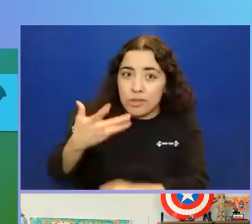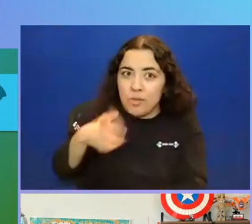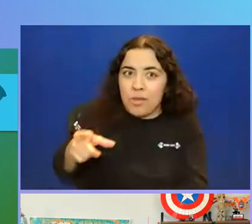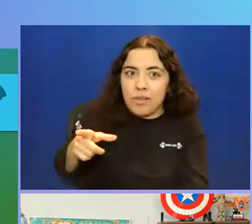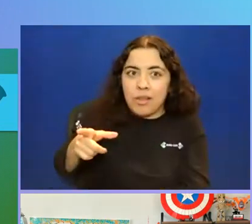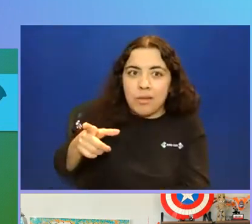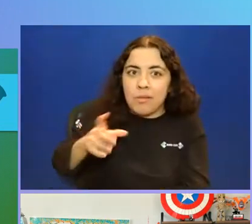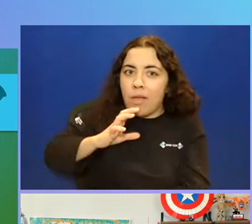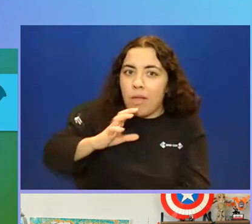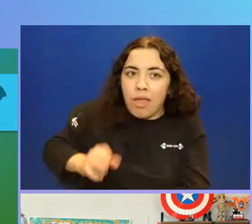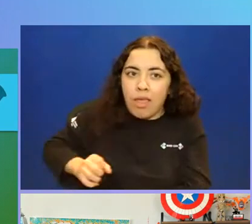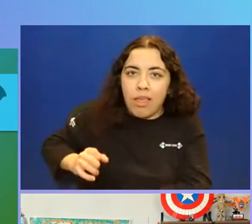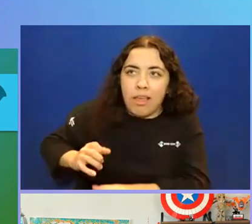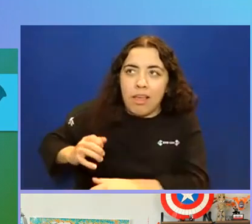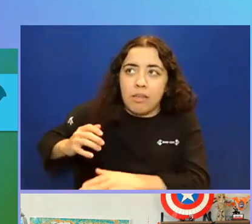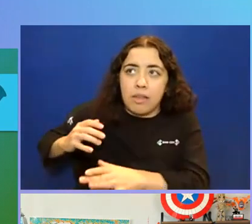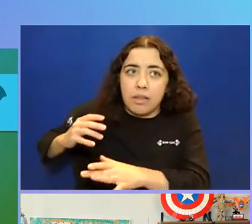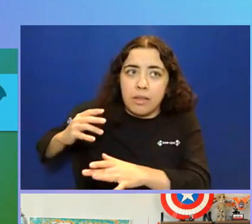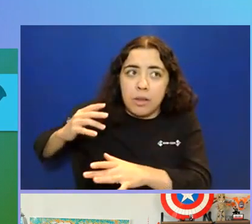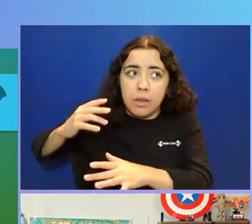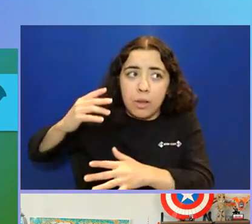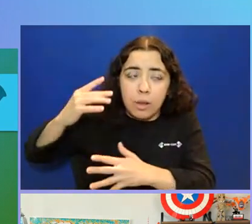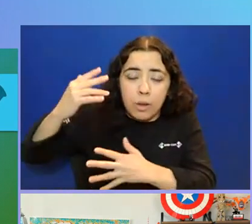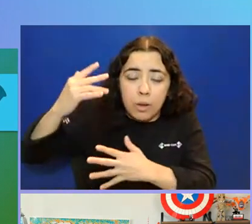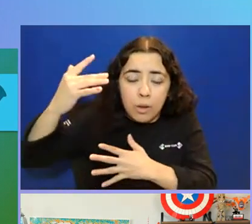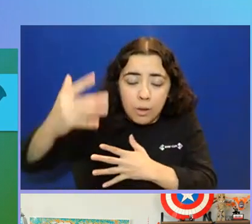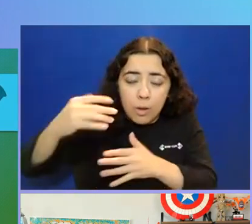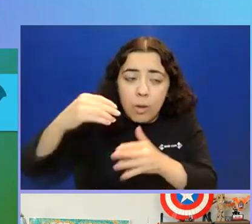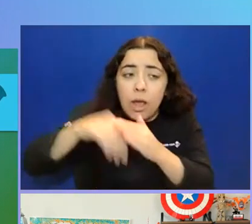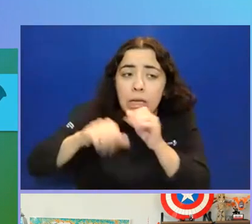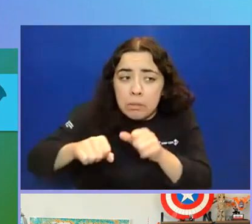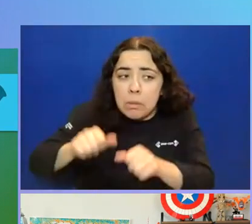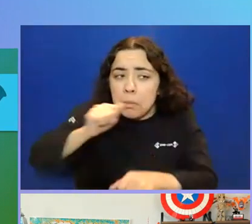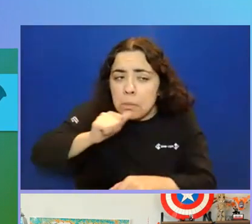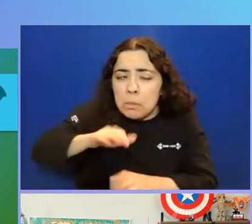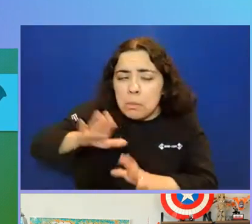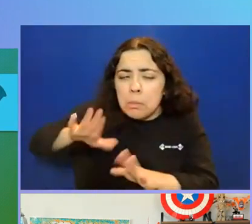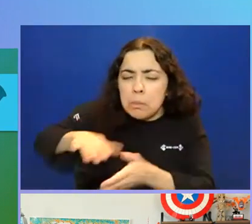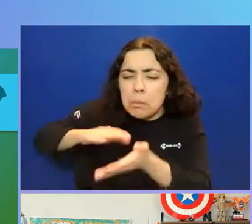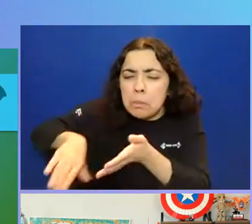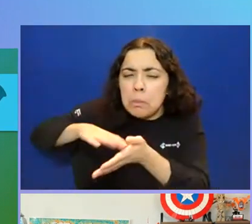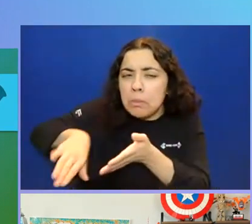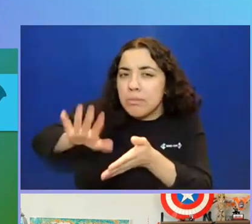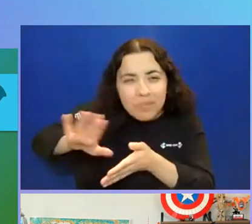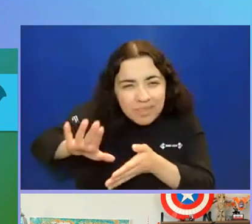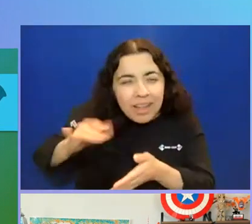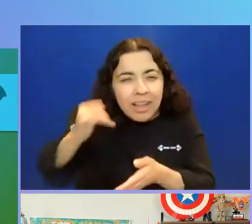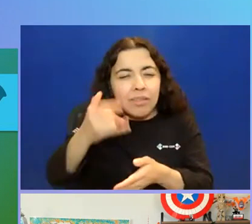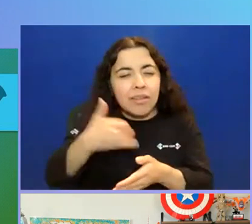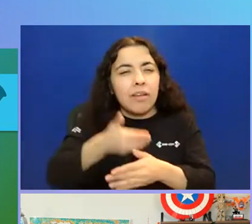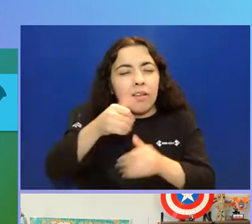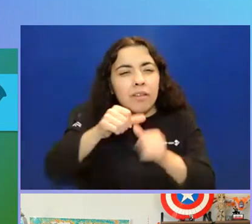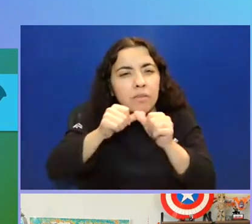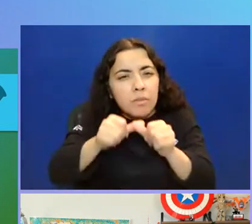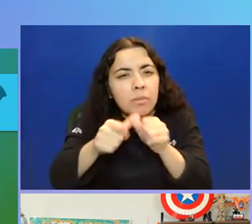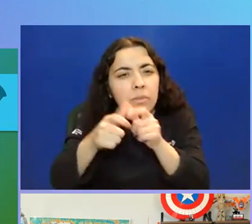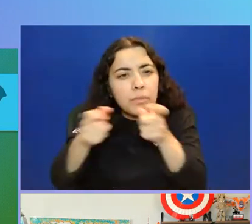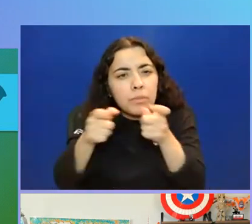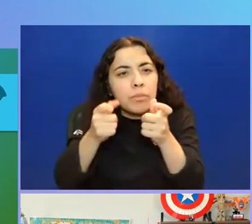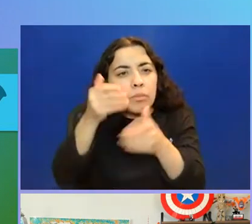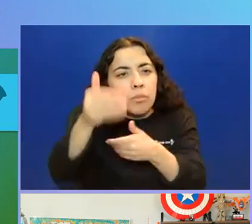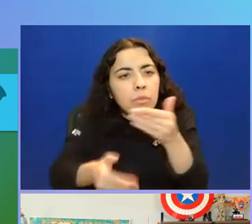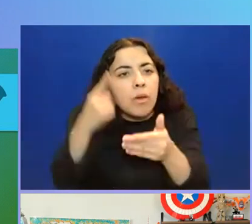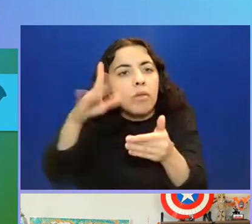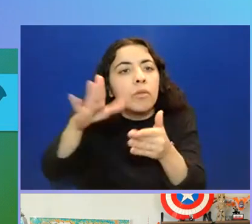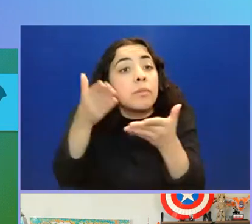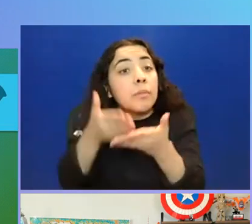grandfathered into being inaccessible. And so if you have an ongoing kind of management process for your suppliers, this is definitely an area that you